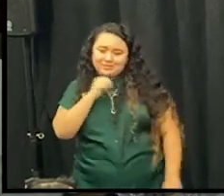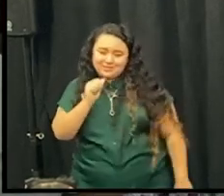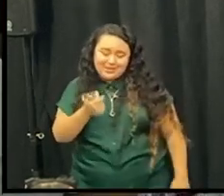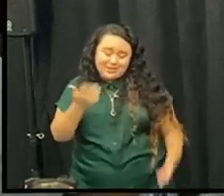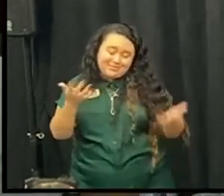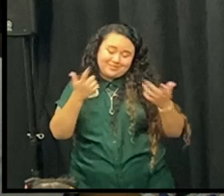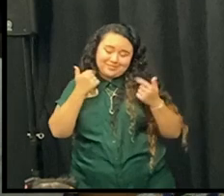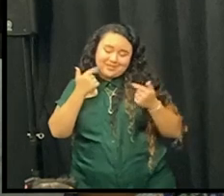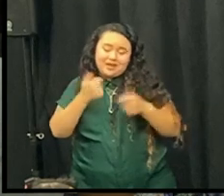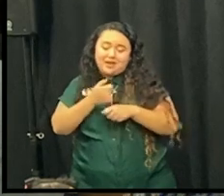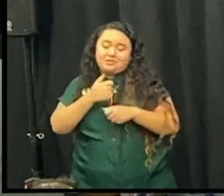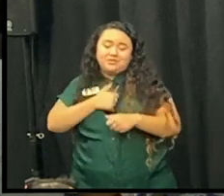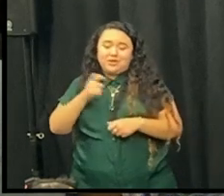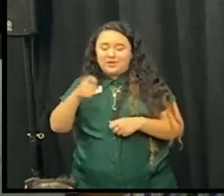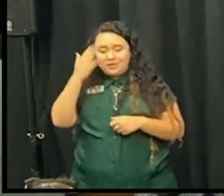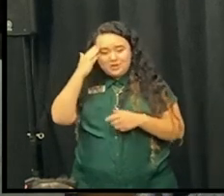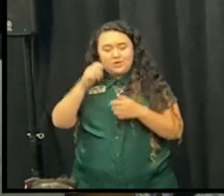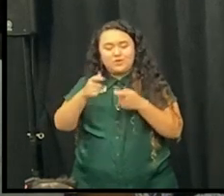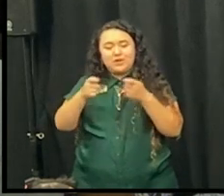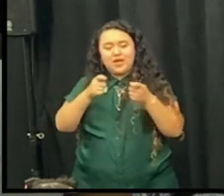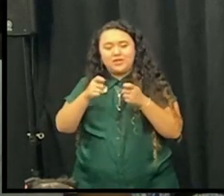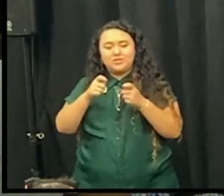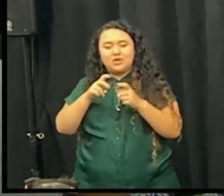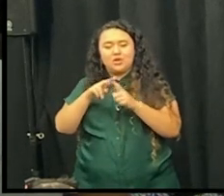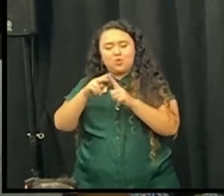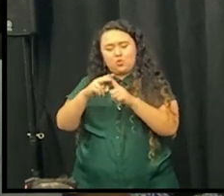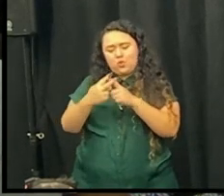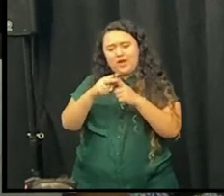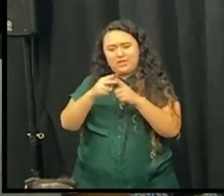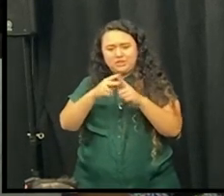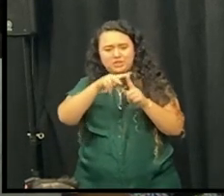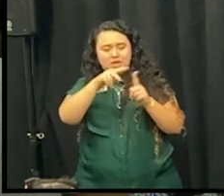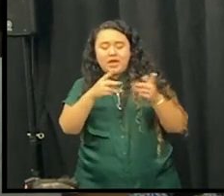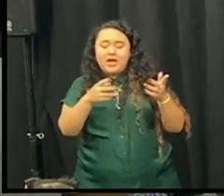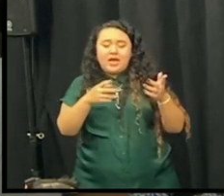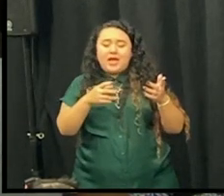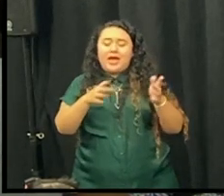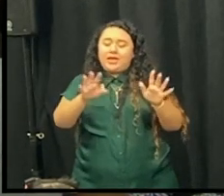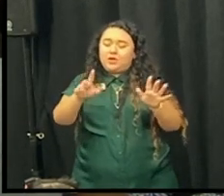sorry. Like, you need to know if you can handle a wrench, and you can't put that in your LinkedIn bio. I mean, you could.